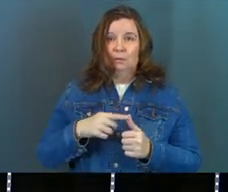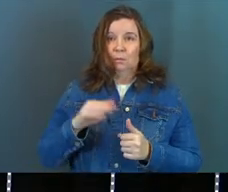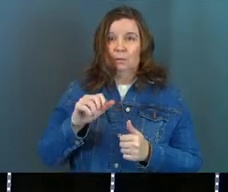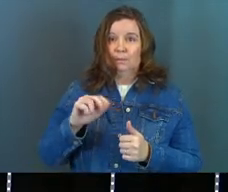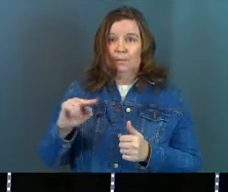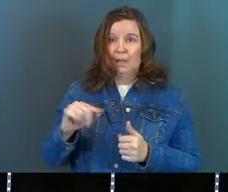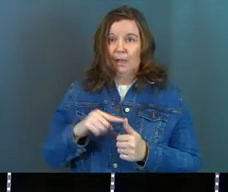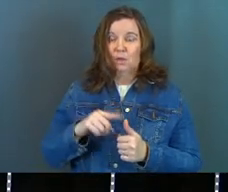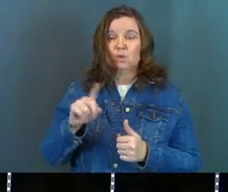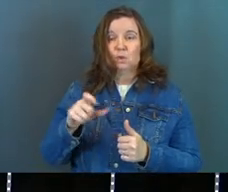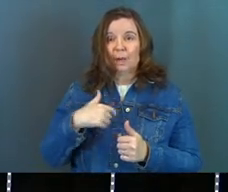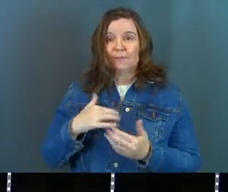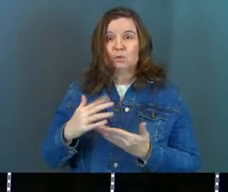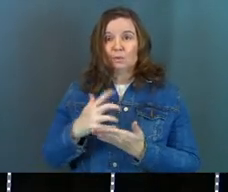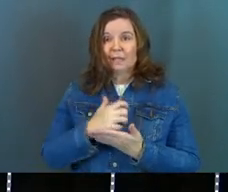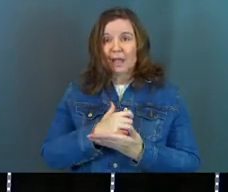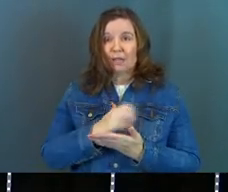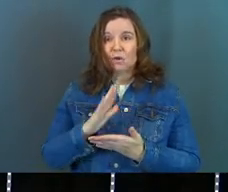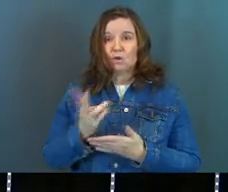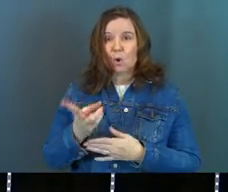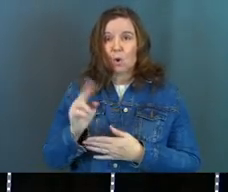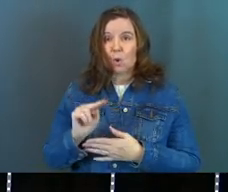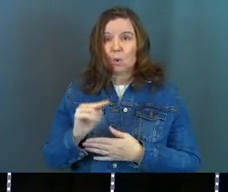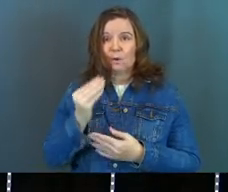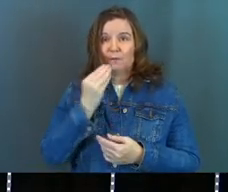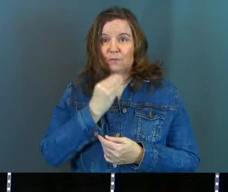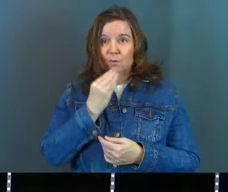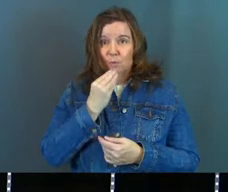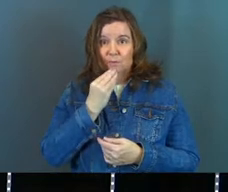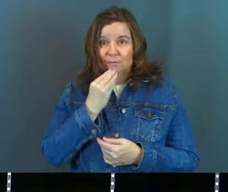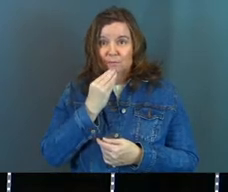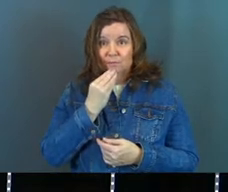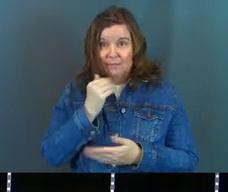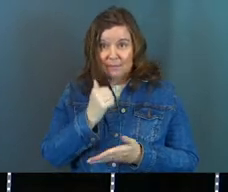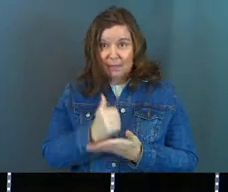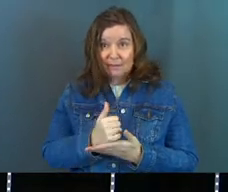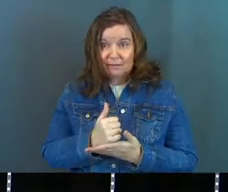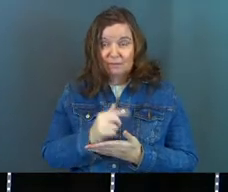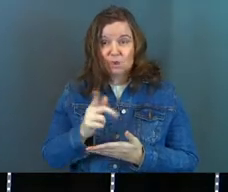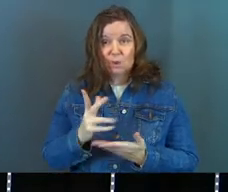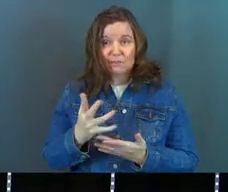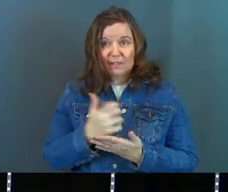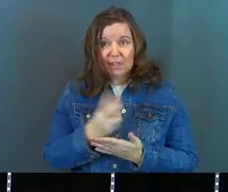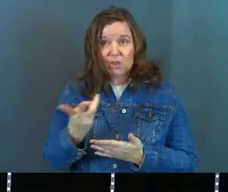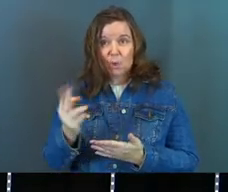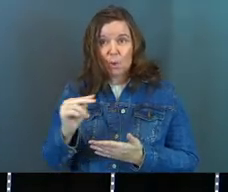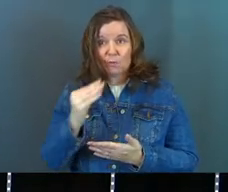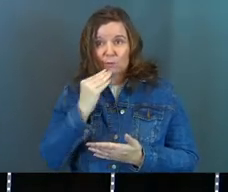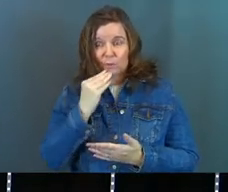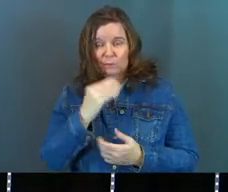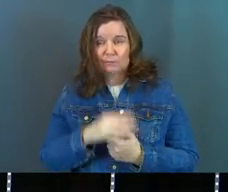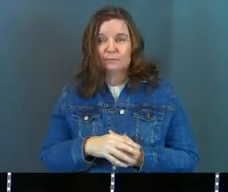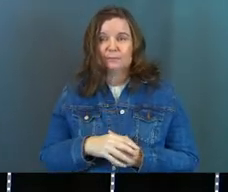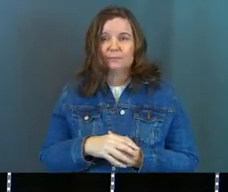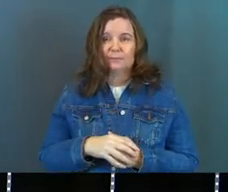manna is that you've got to gather your own food. Amen? Gather your own food.